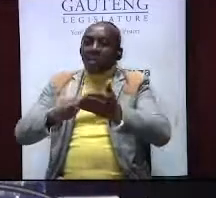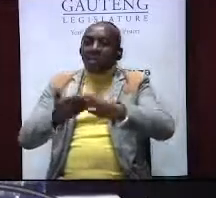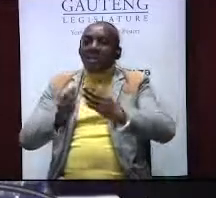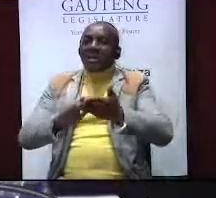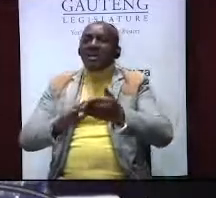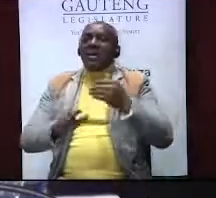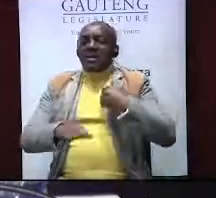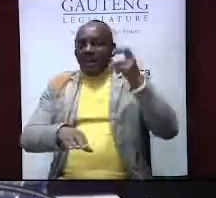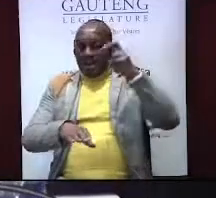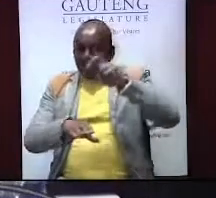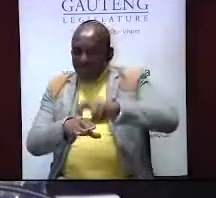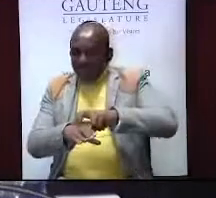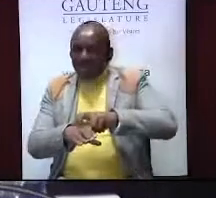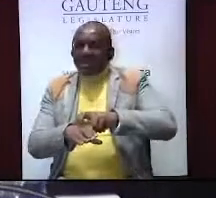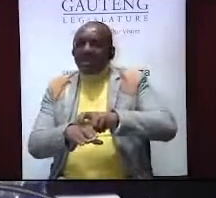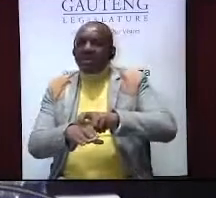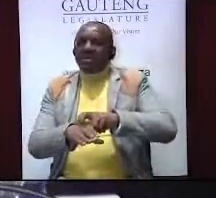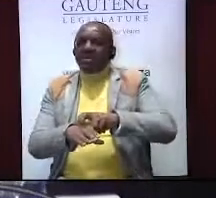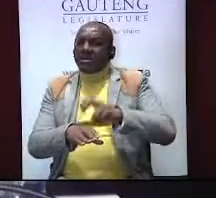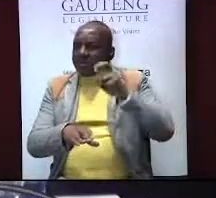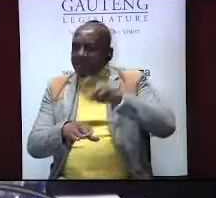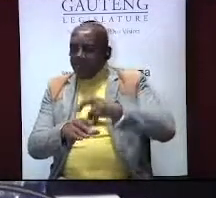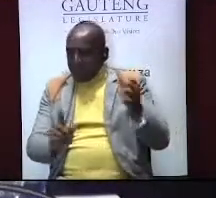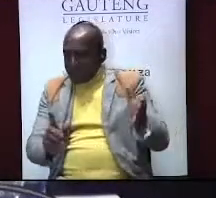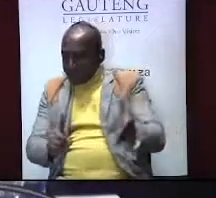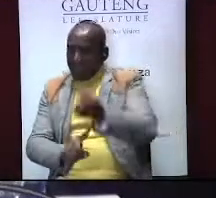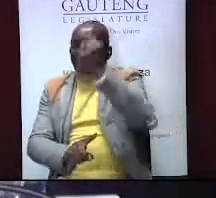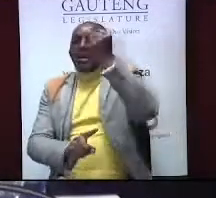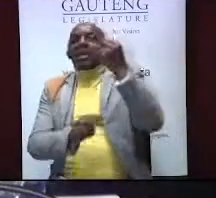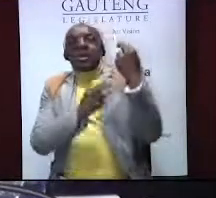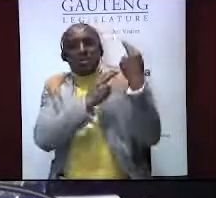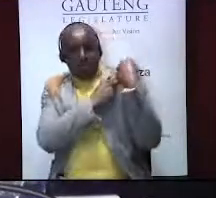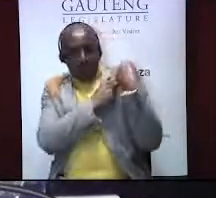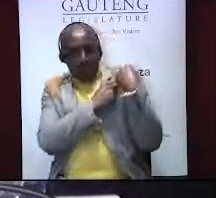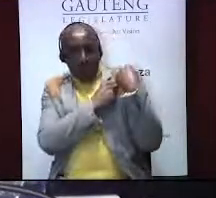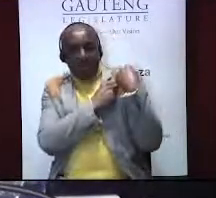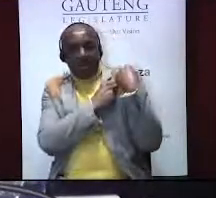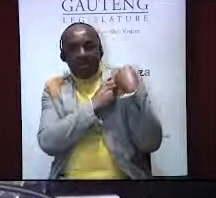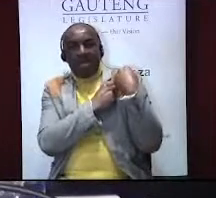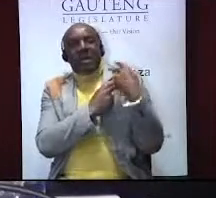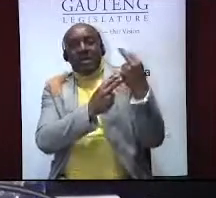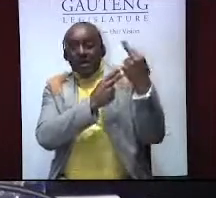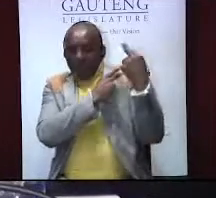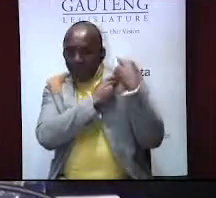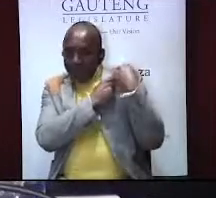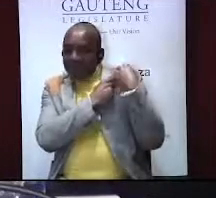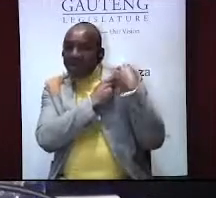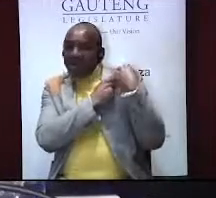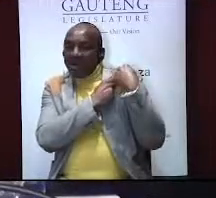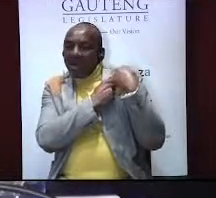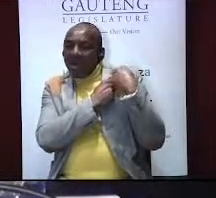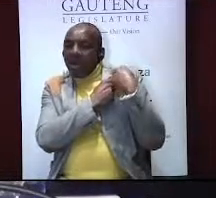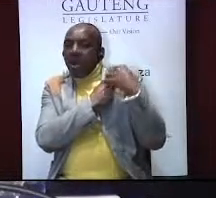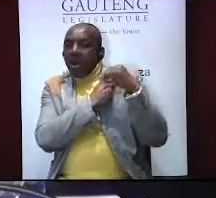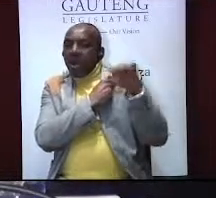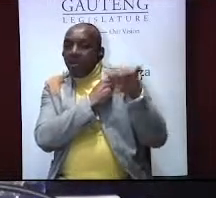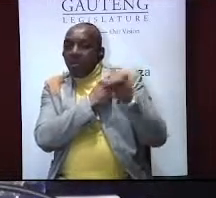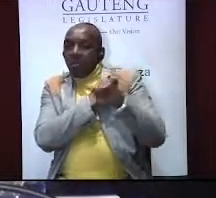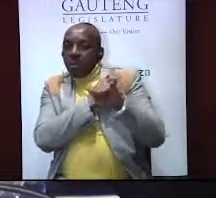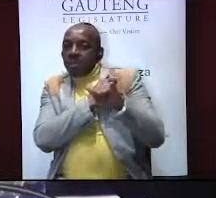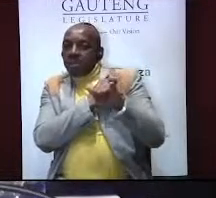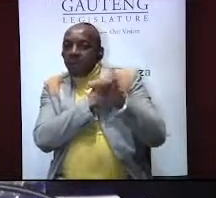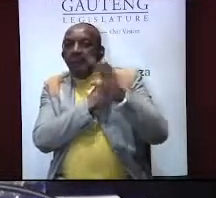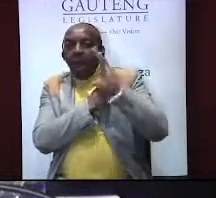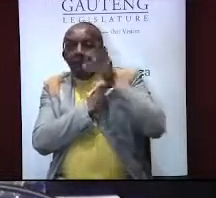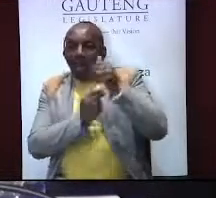We need to play a very pivotal role, a role that will, at the end of the day,